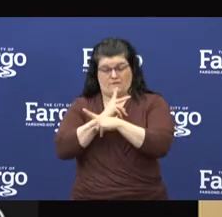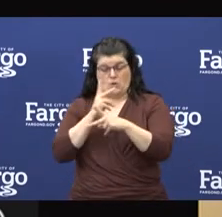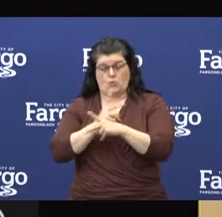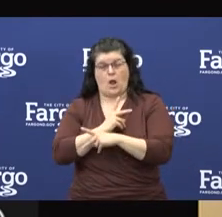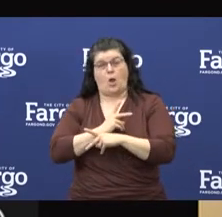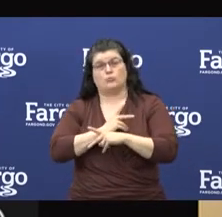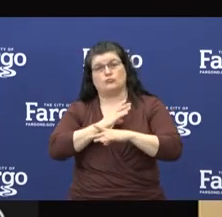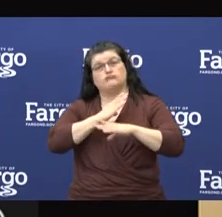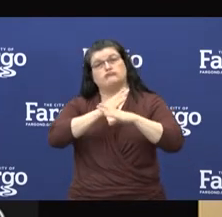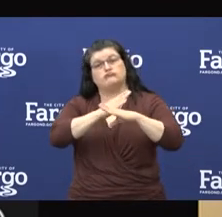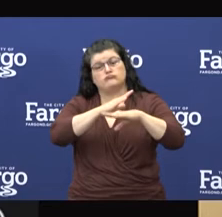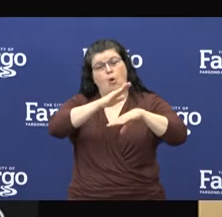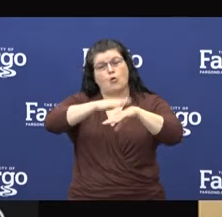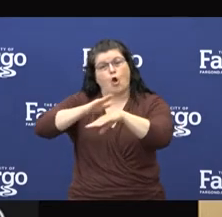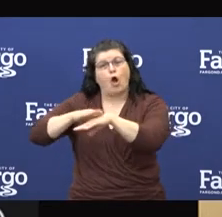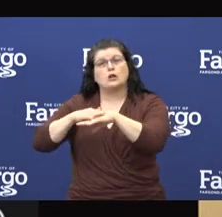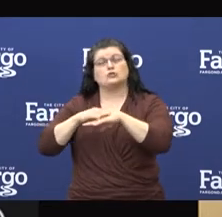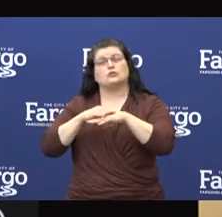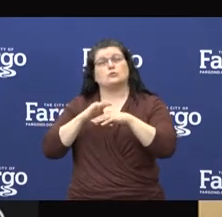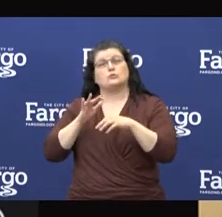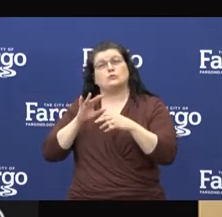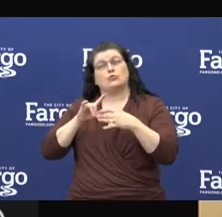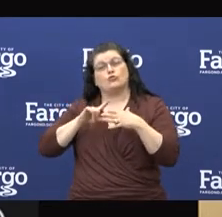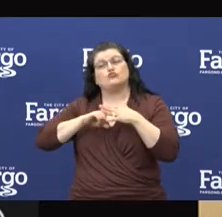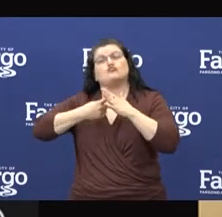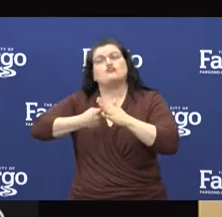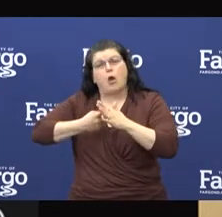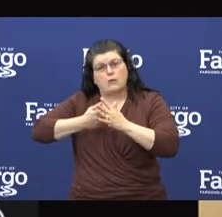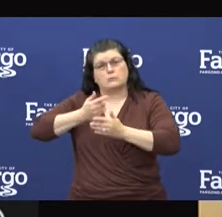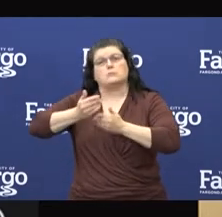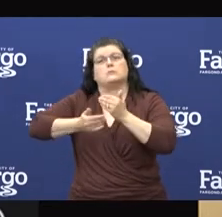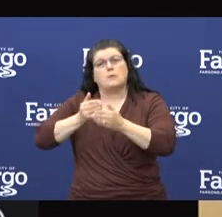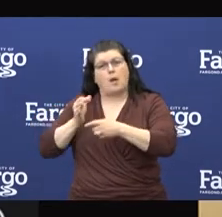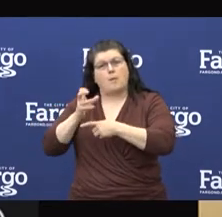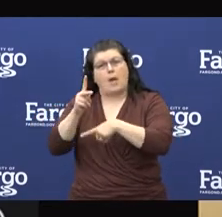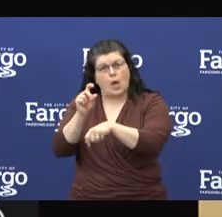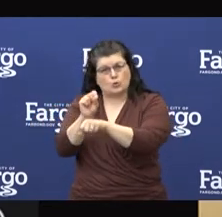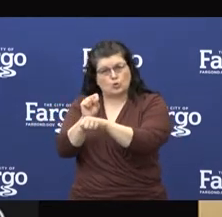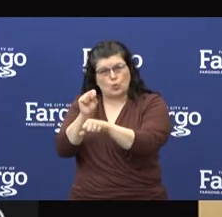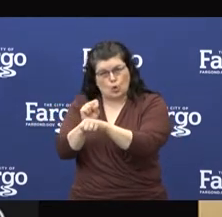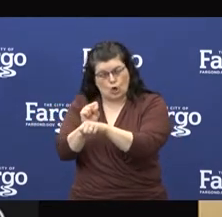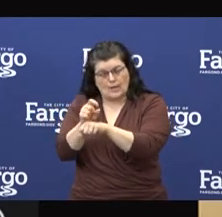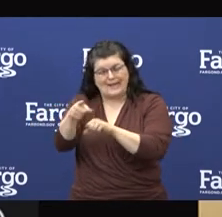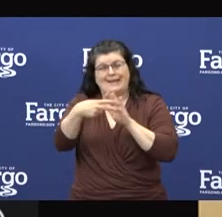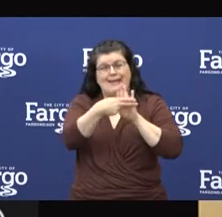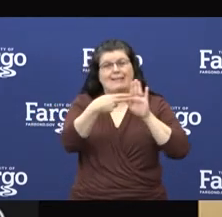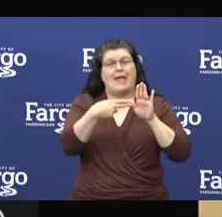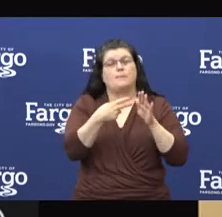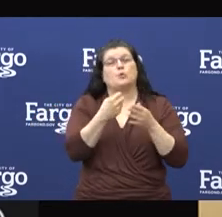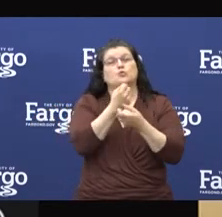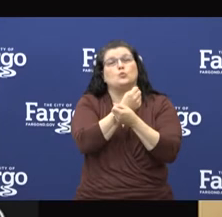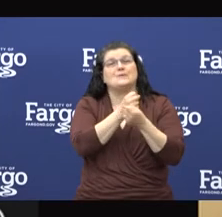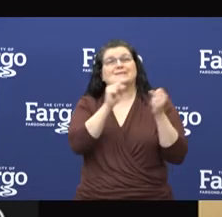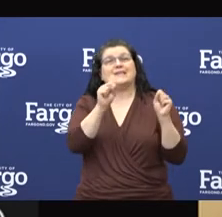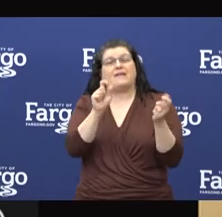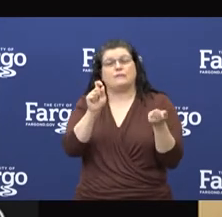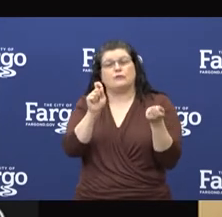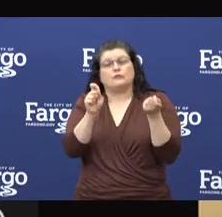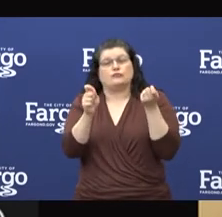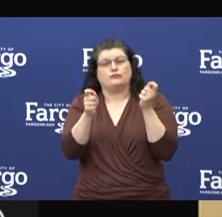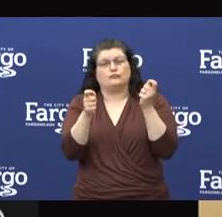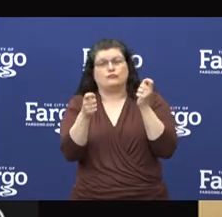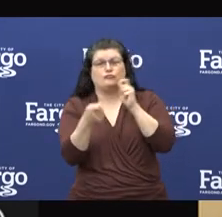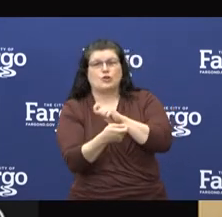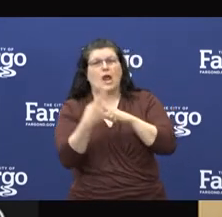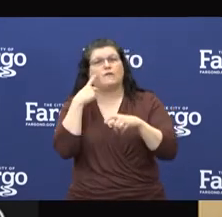steps toward getting people safely back to work. He has labeled this response as safely adjusting the dials for workplace